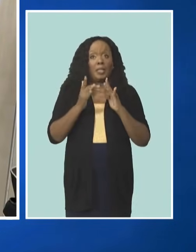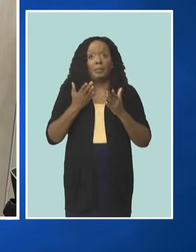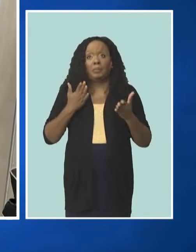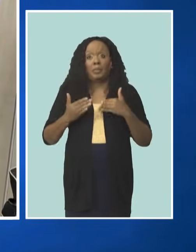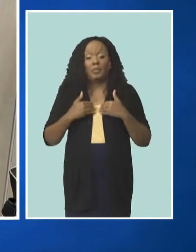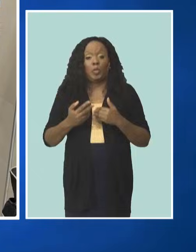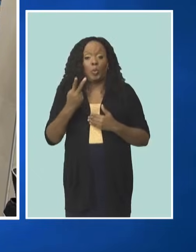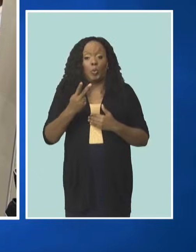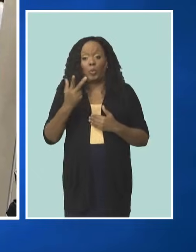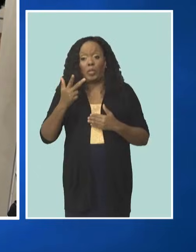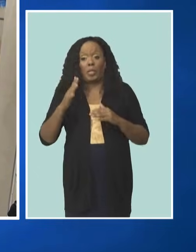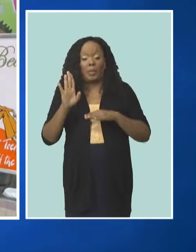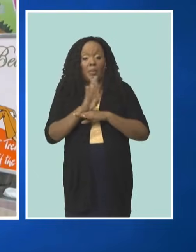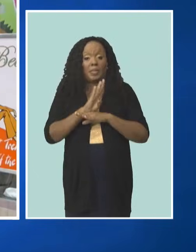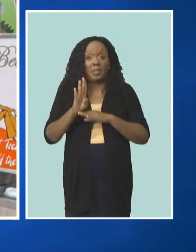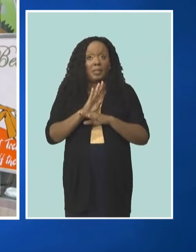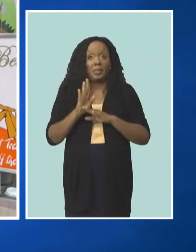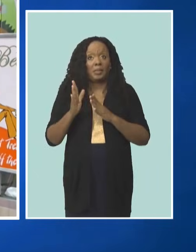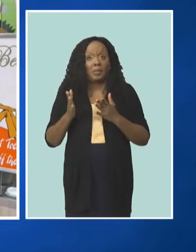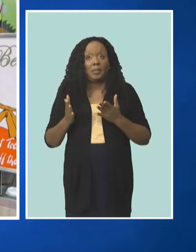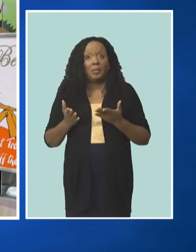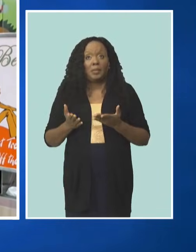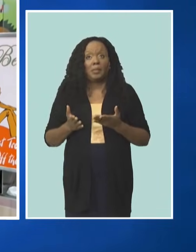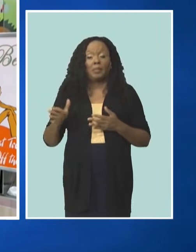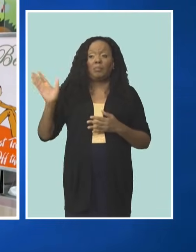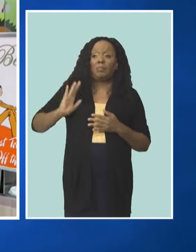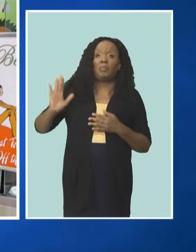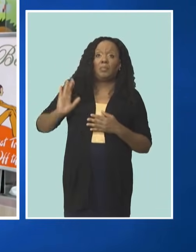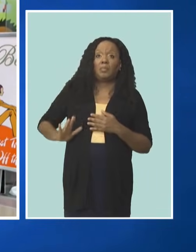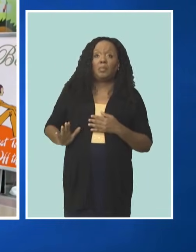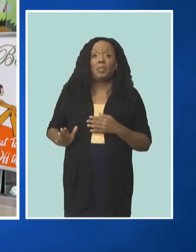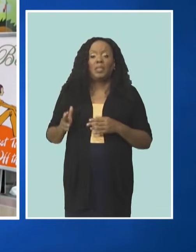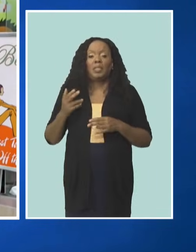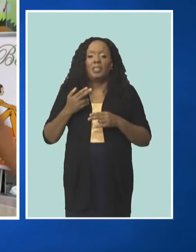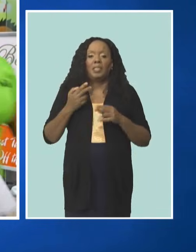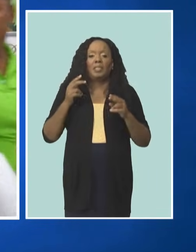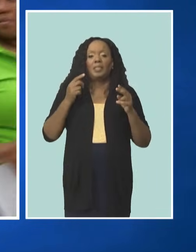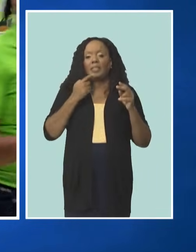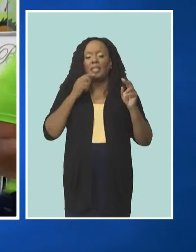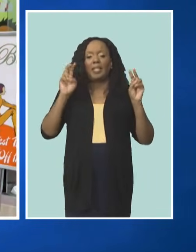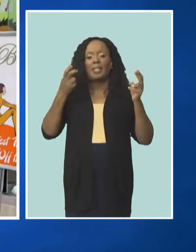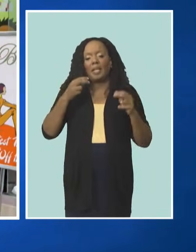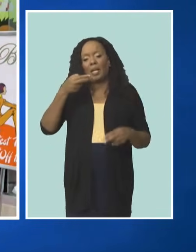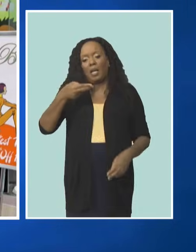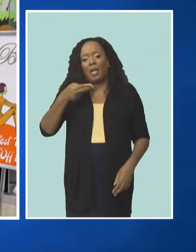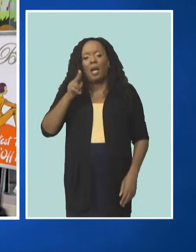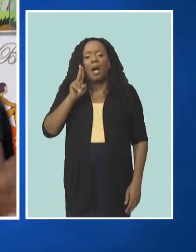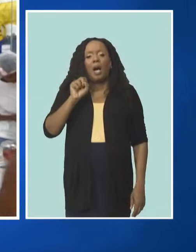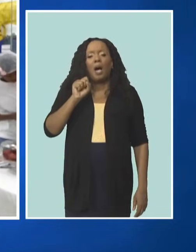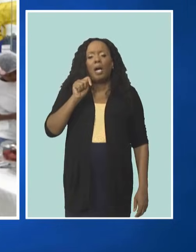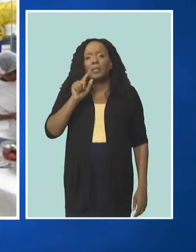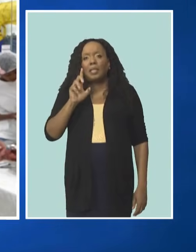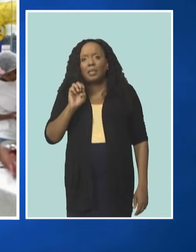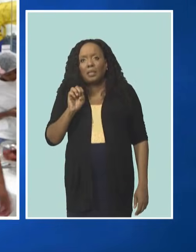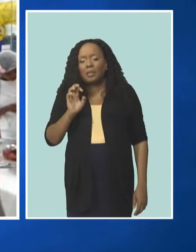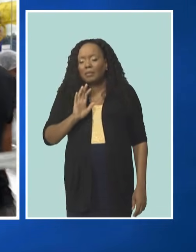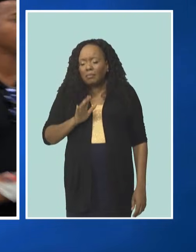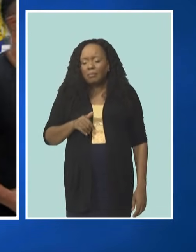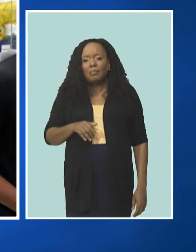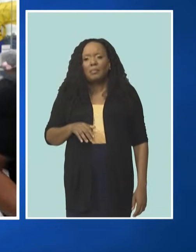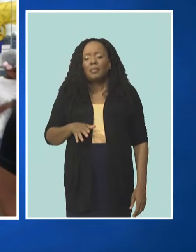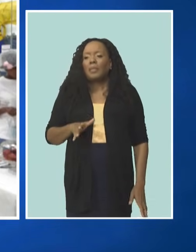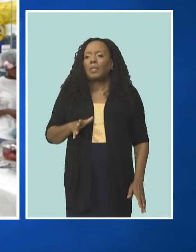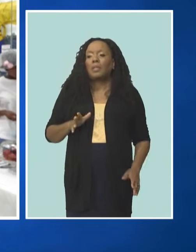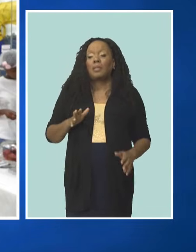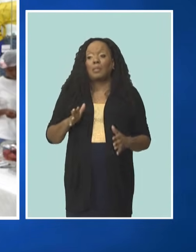have 2 or 3 businesses that they're running. Back in the day, you used to call that just a hustle. Now, these young people are formalizing it, and with the support